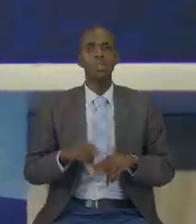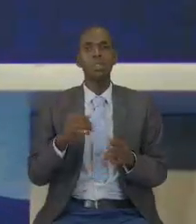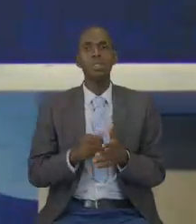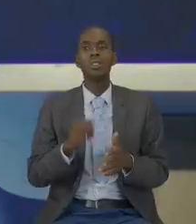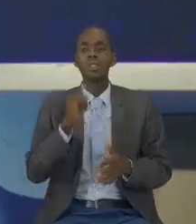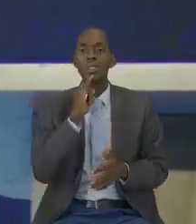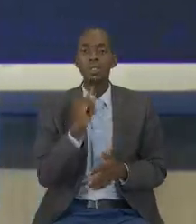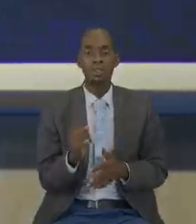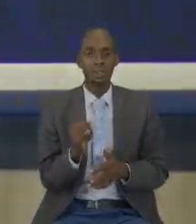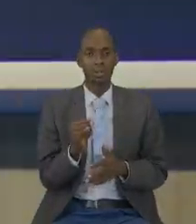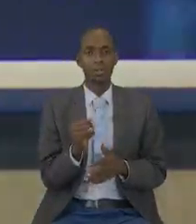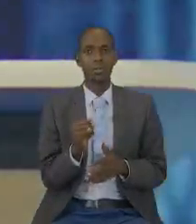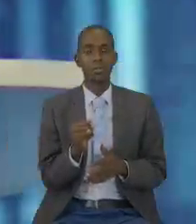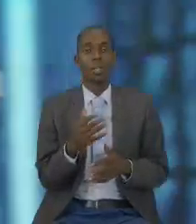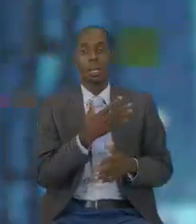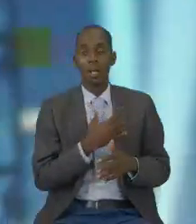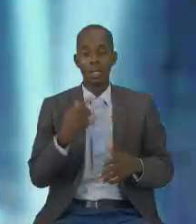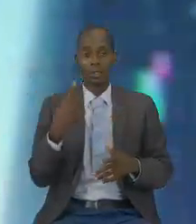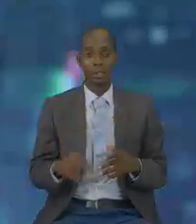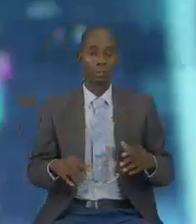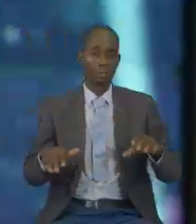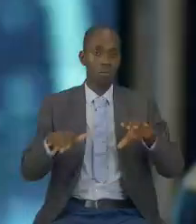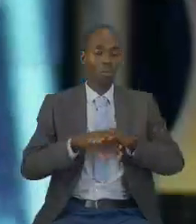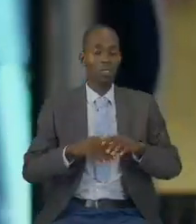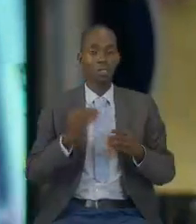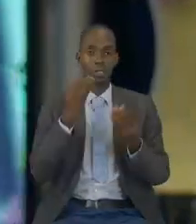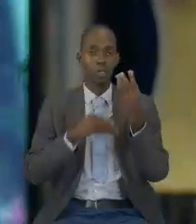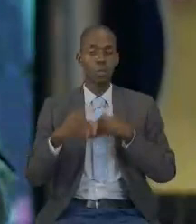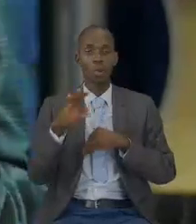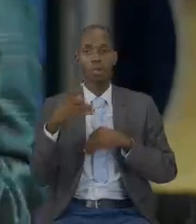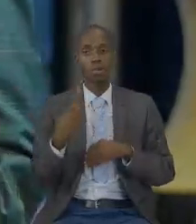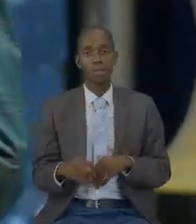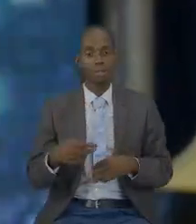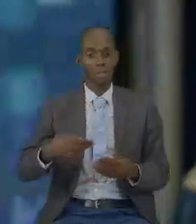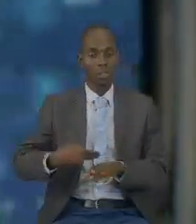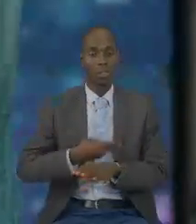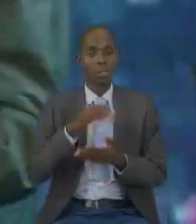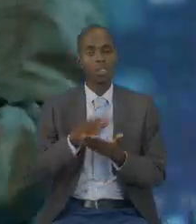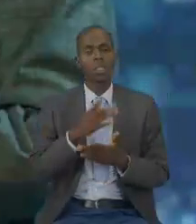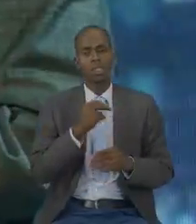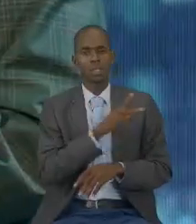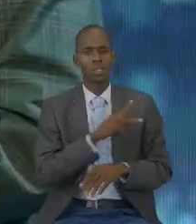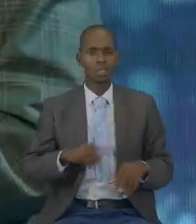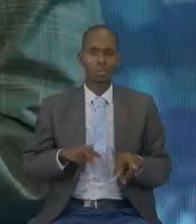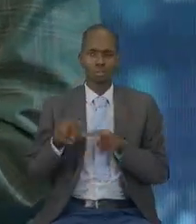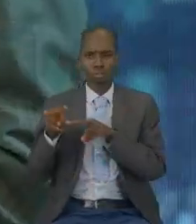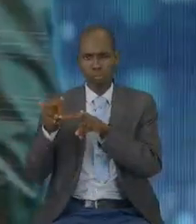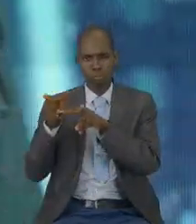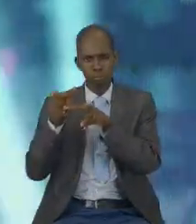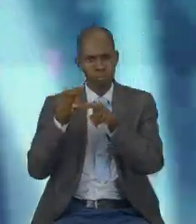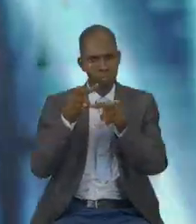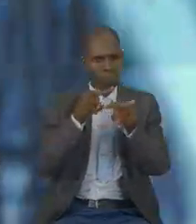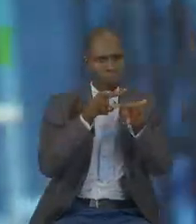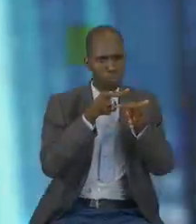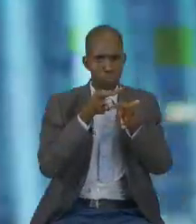going to get to heaven at the marriage supper of the Lamb. And then the king came and looked at everybody and